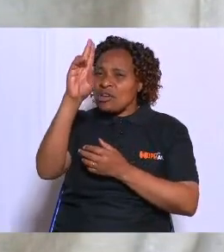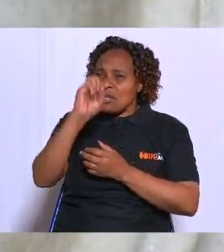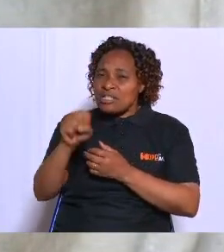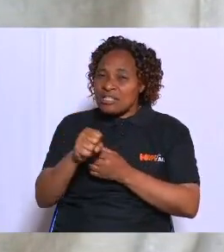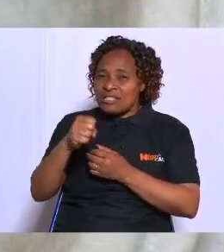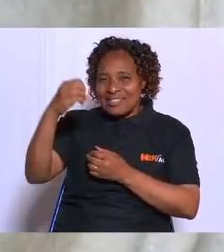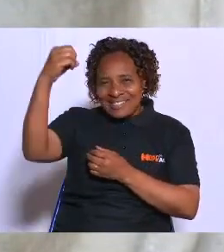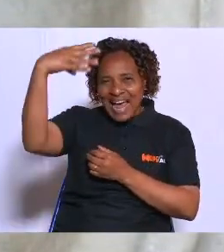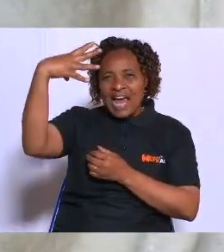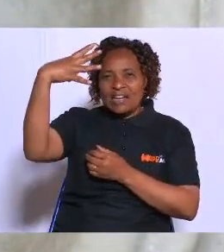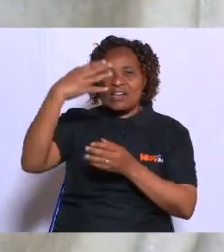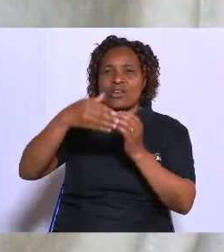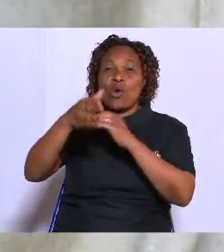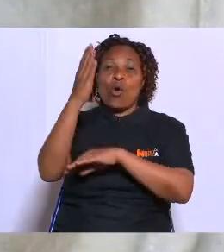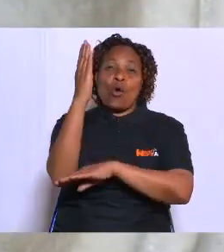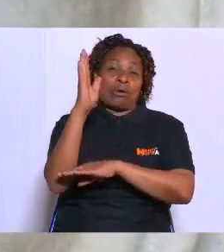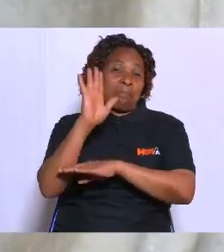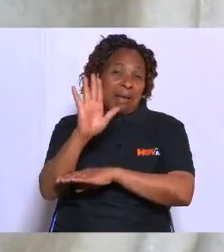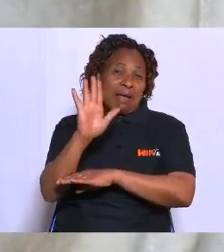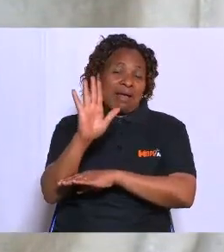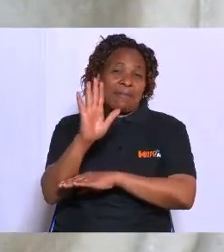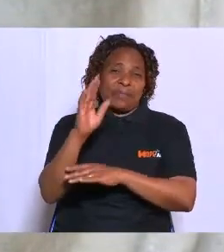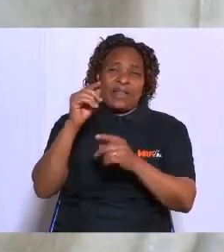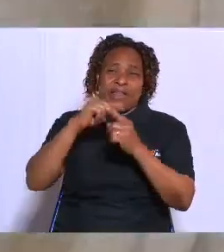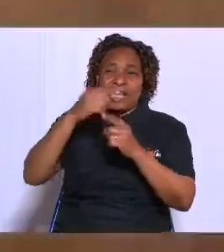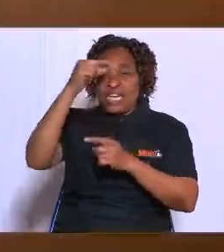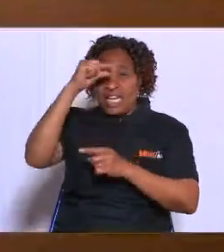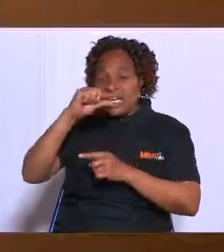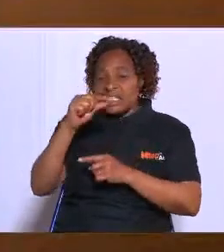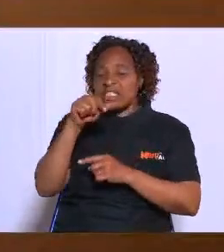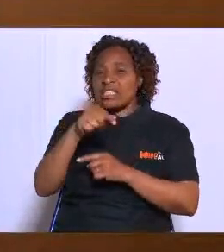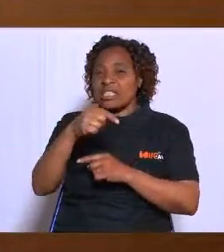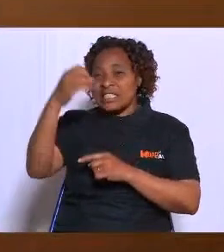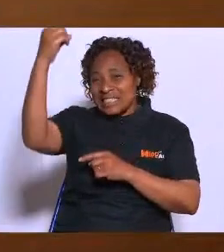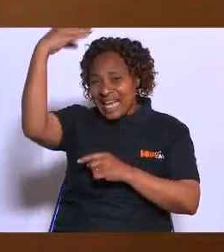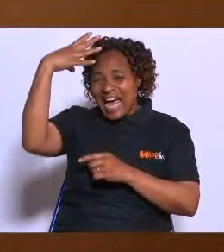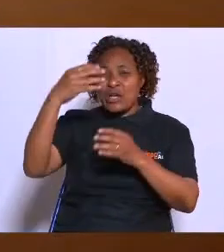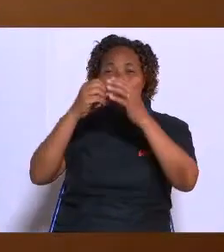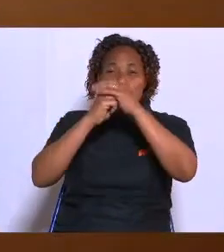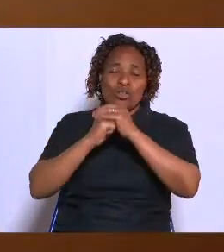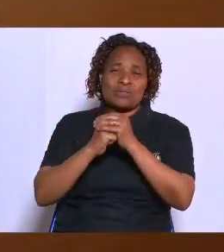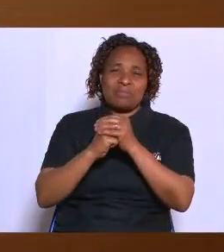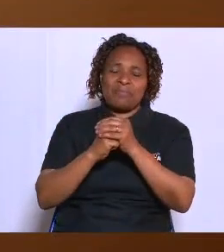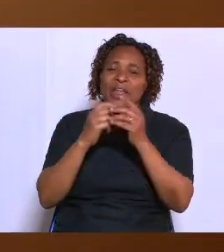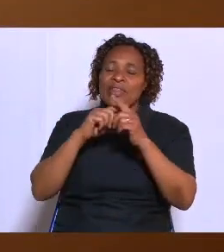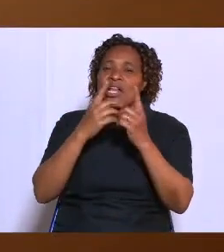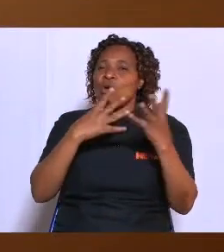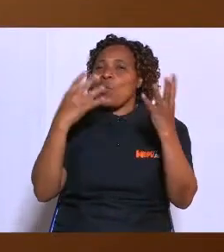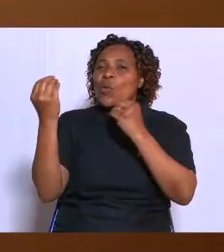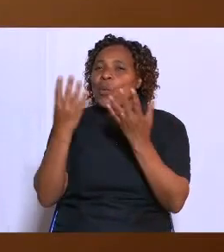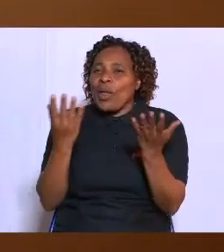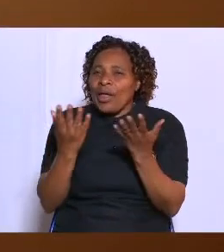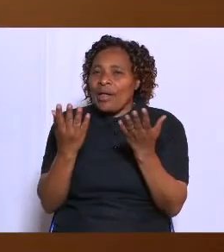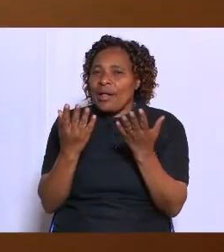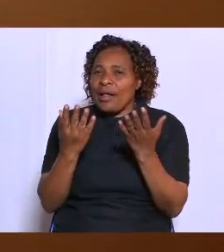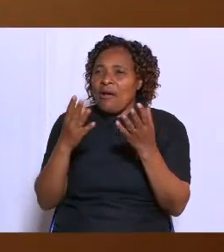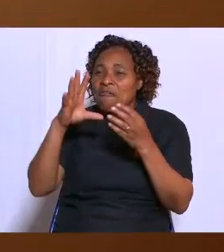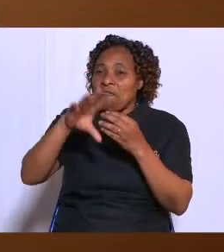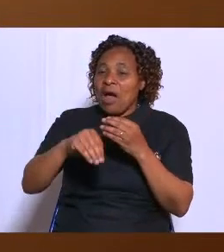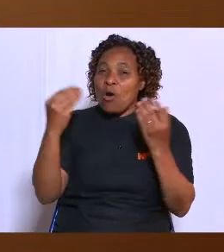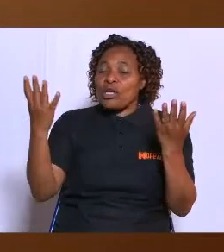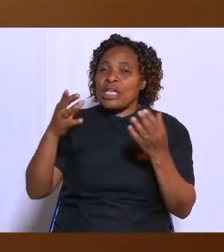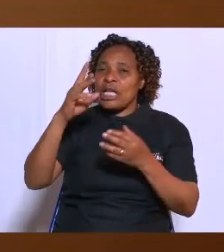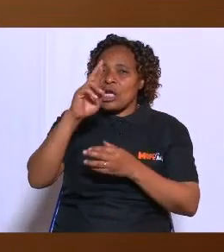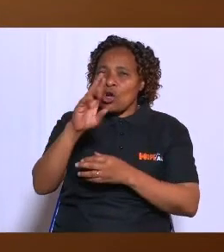the son God Greece they're worshiping the sun god you go to this slab found